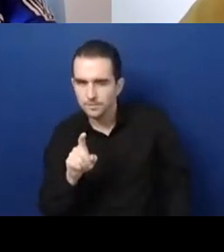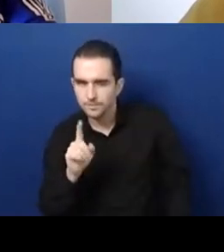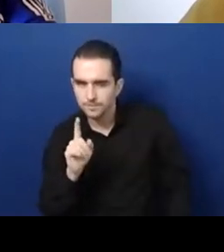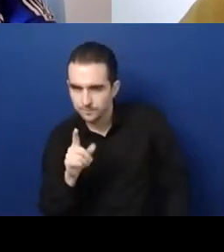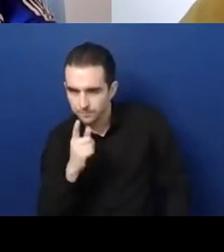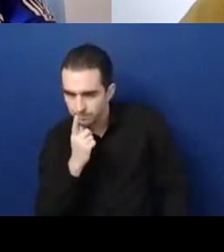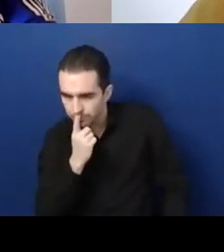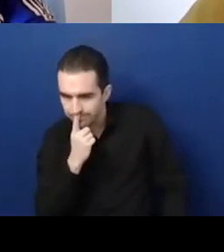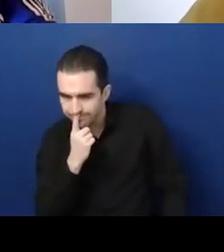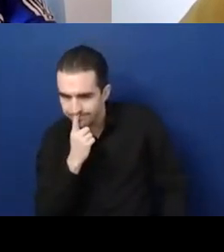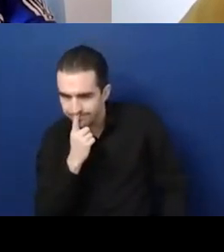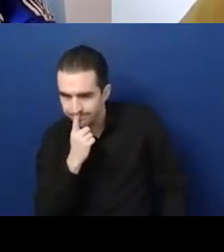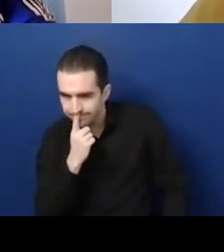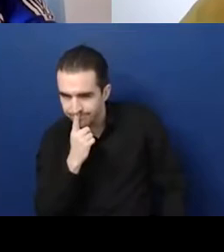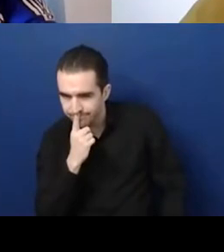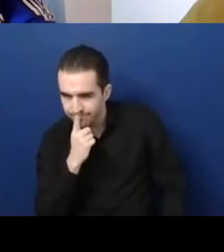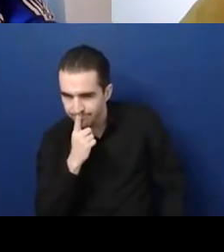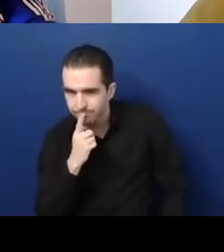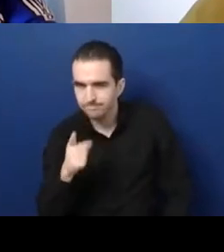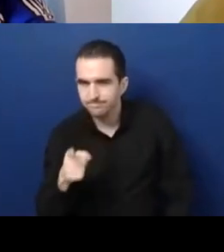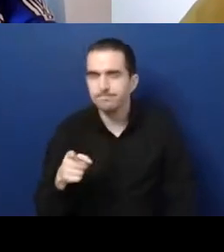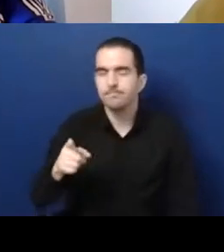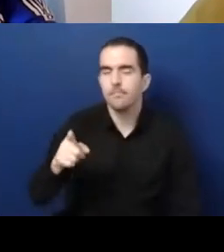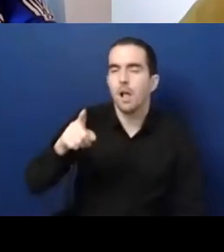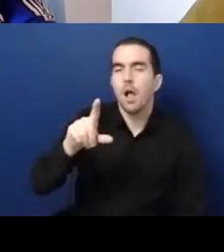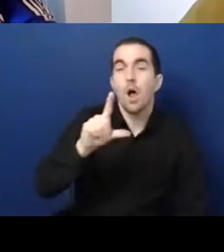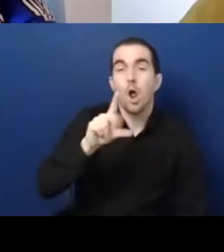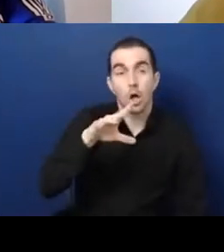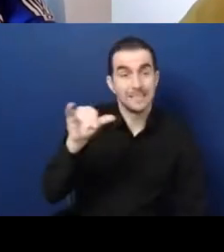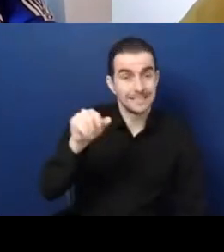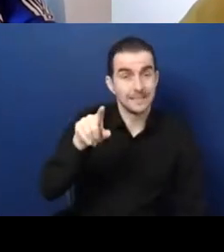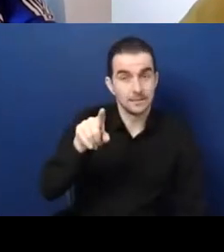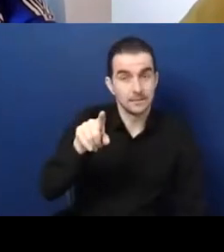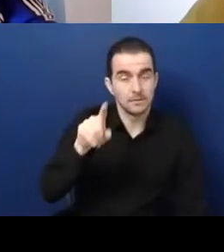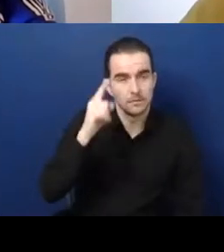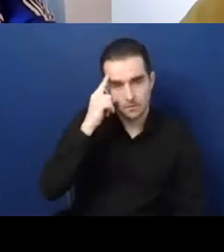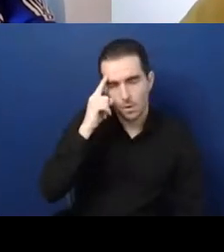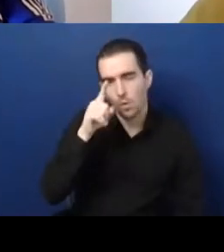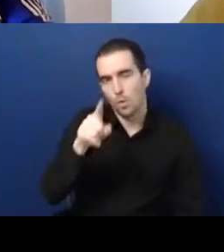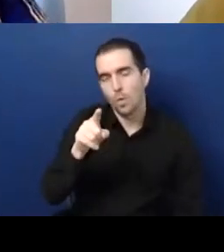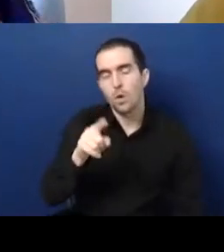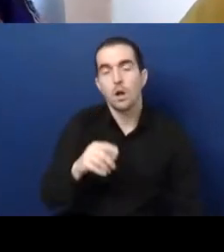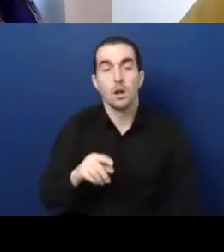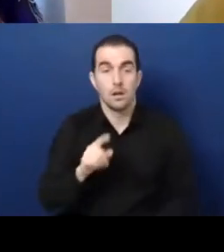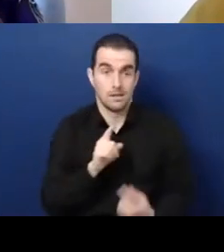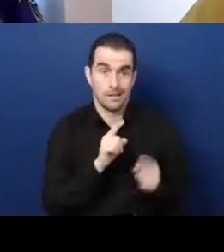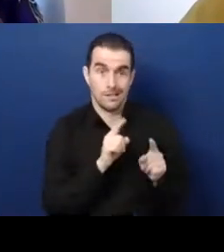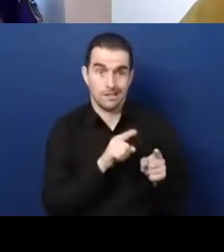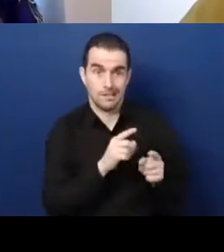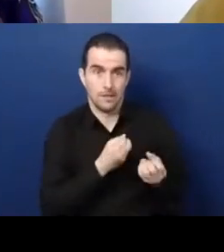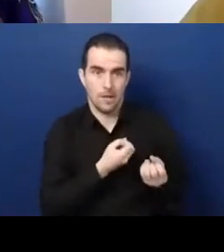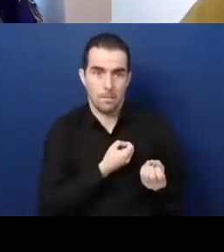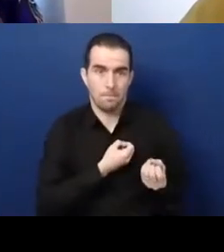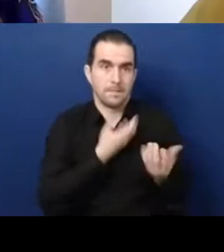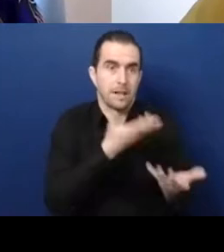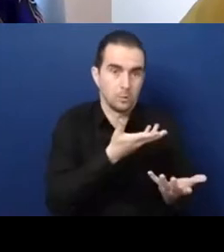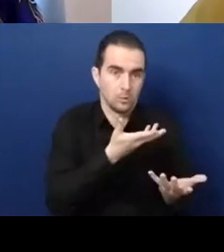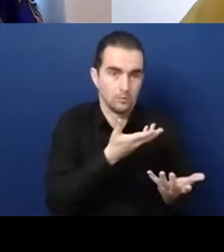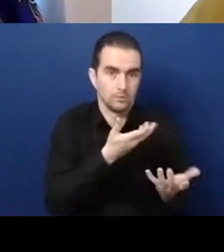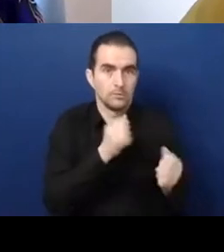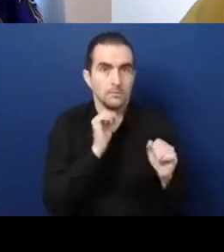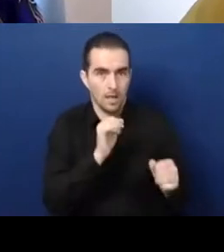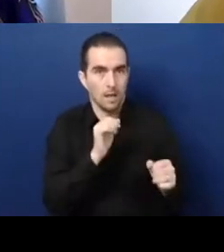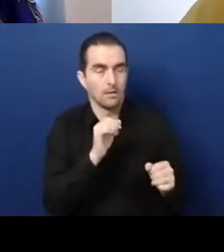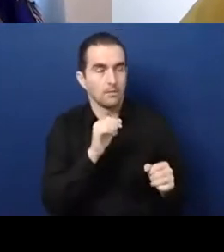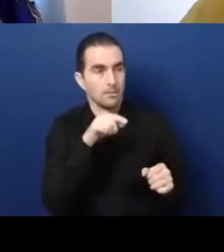about the Speak Up system and share resources that, you know, explain about it. So we have